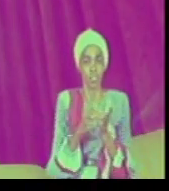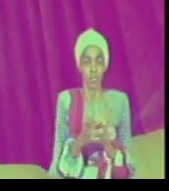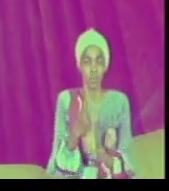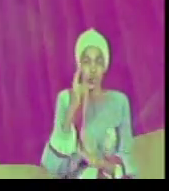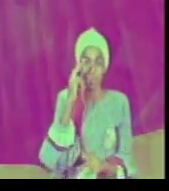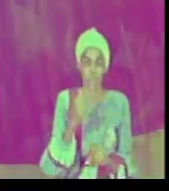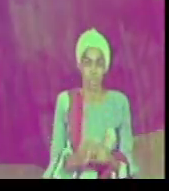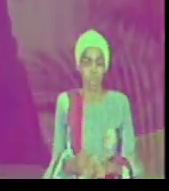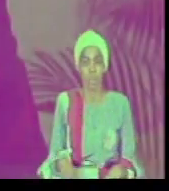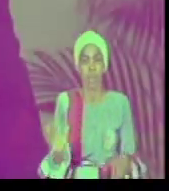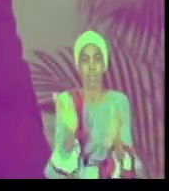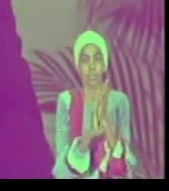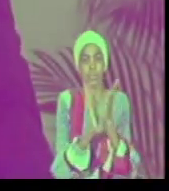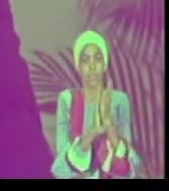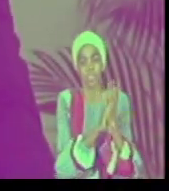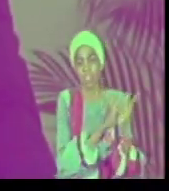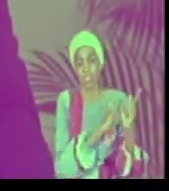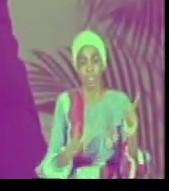Praise the Lord!